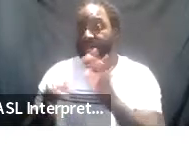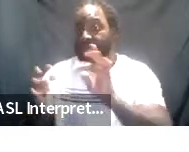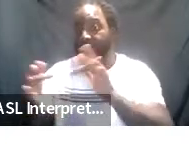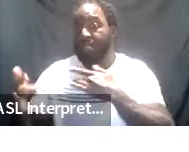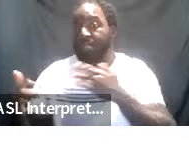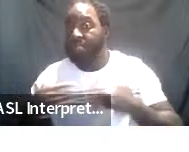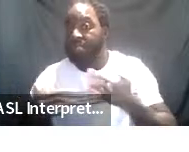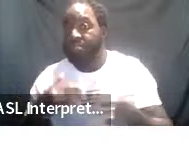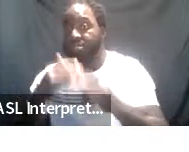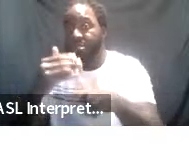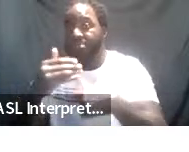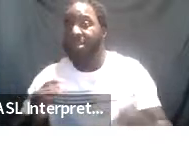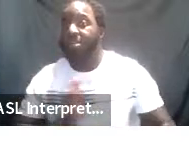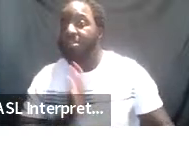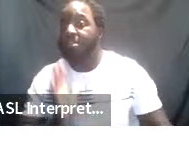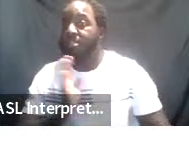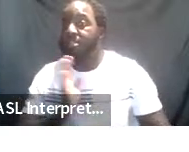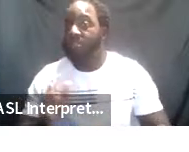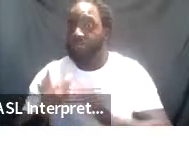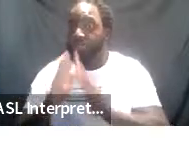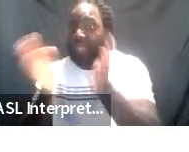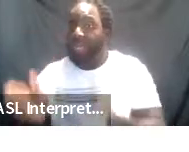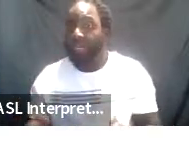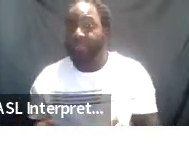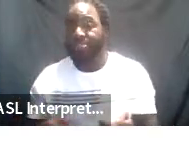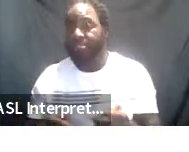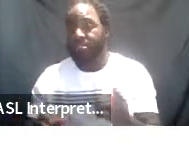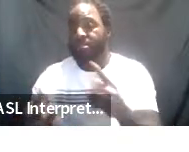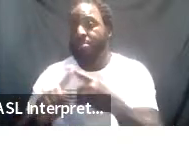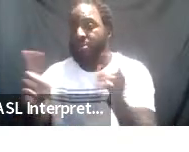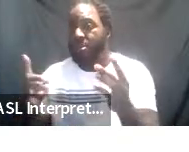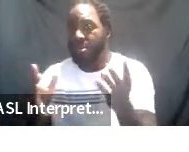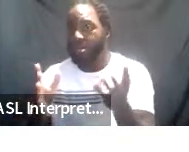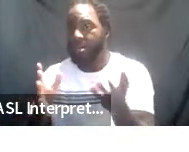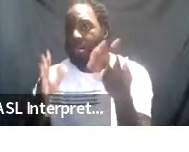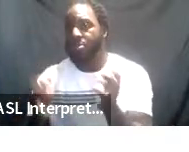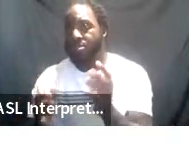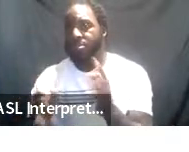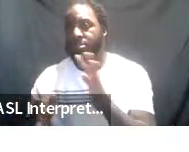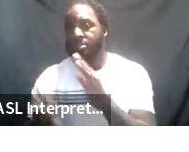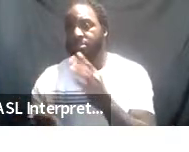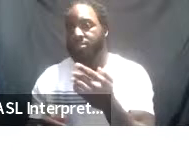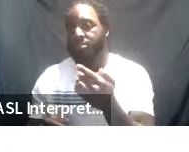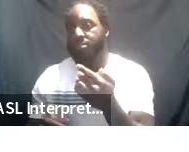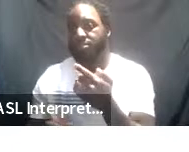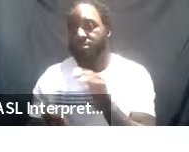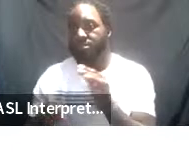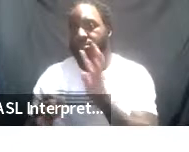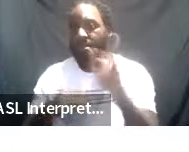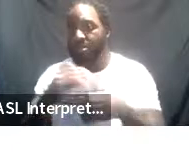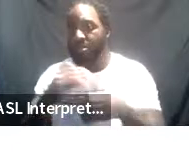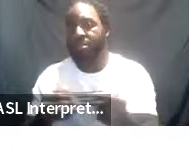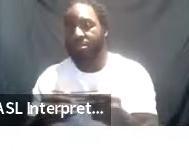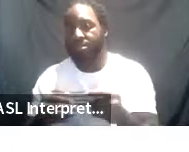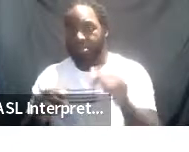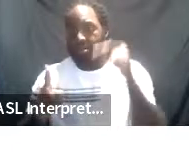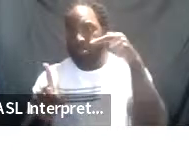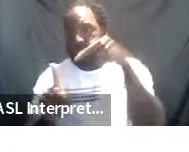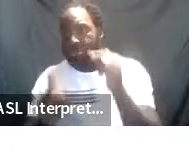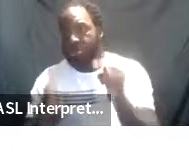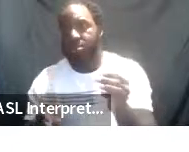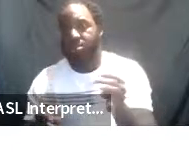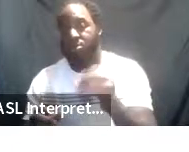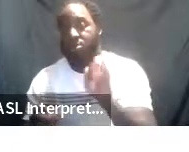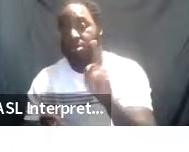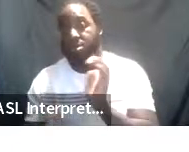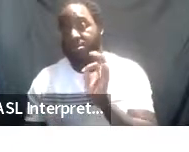luxury housing to a certain extent. Although I would like to emphasize the point that one of